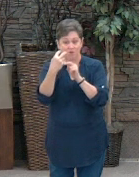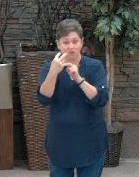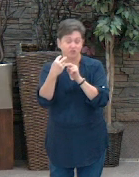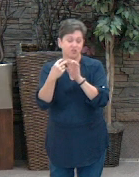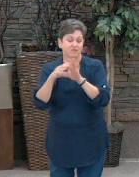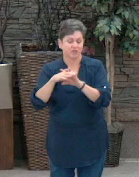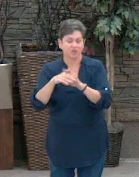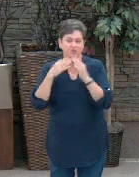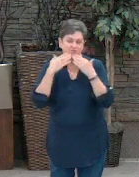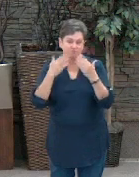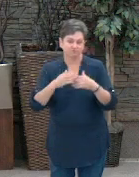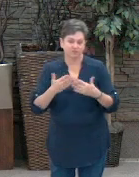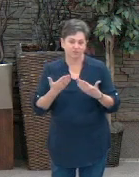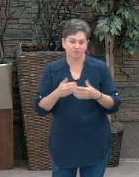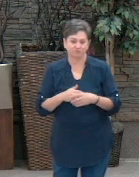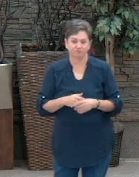here.